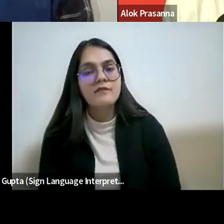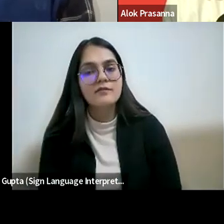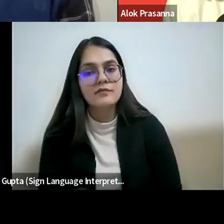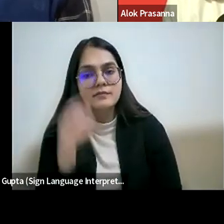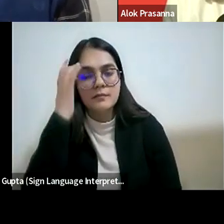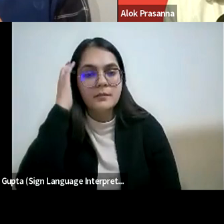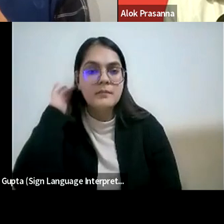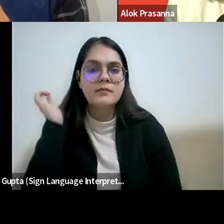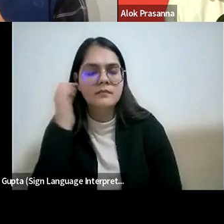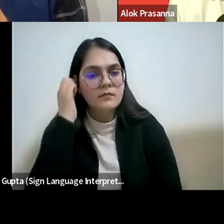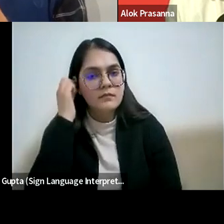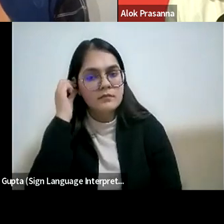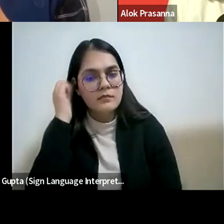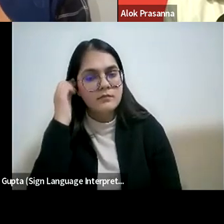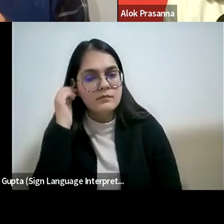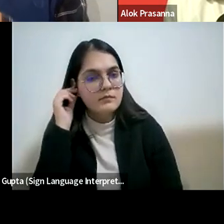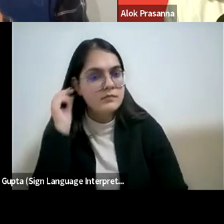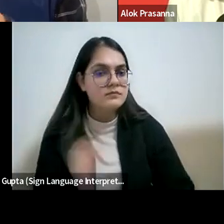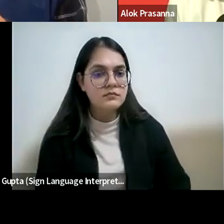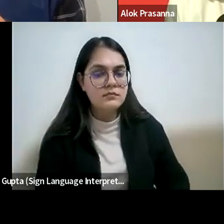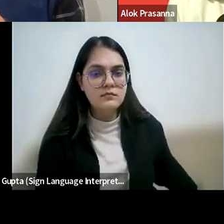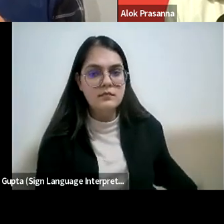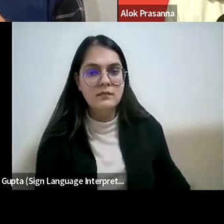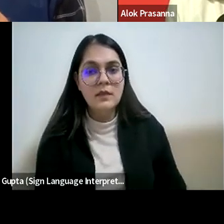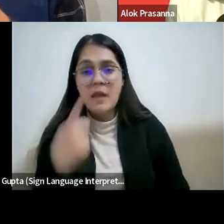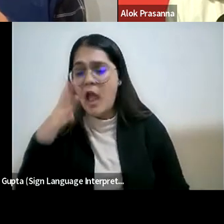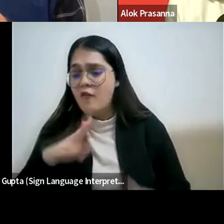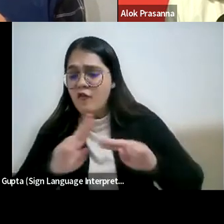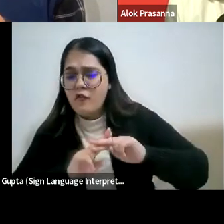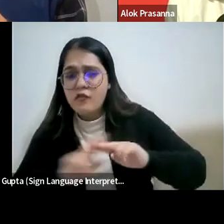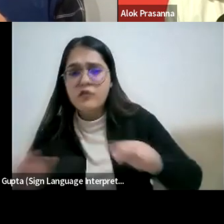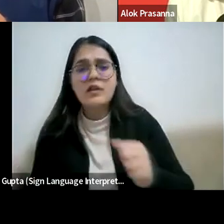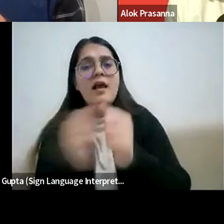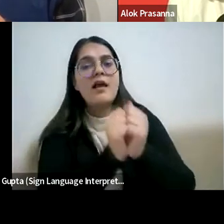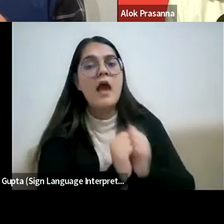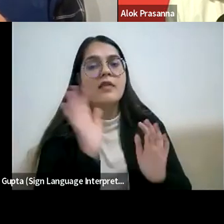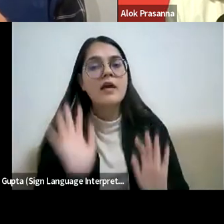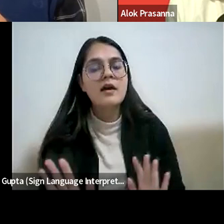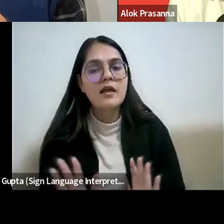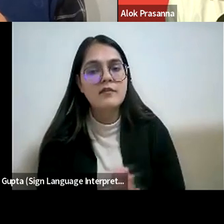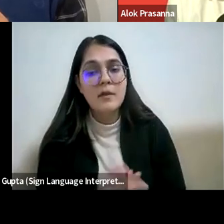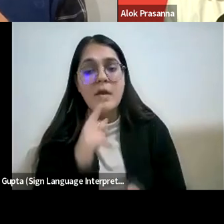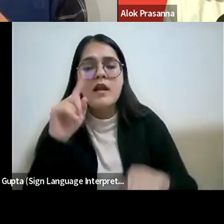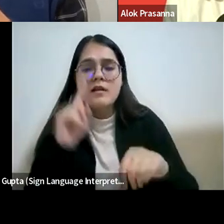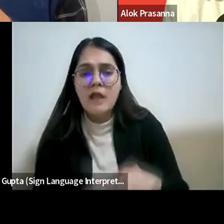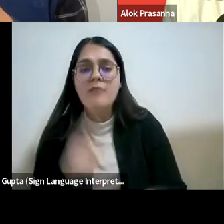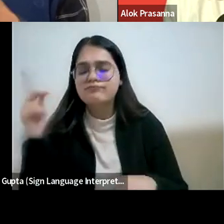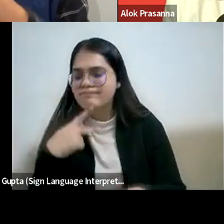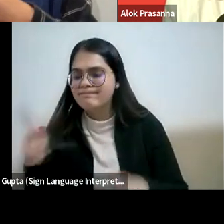of the constitution line by line, and the entire gathering would repeat it line by line with